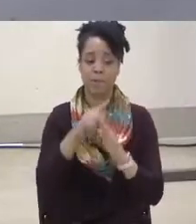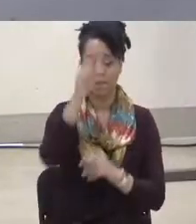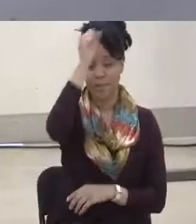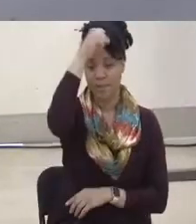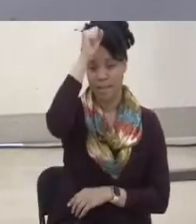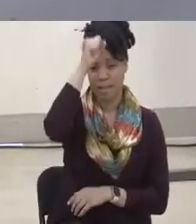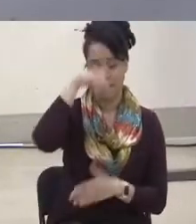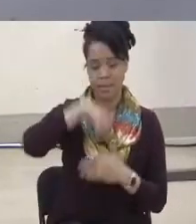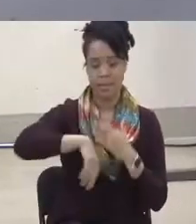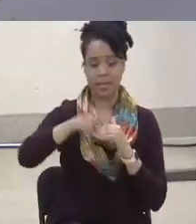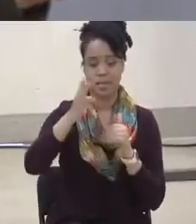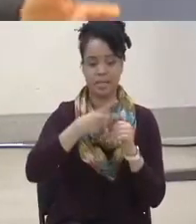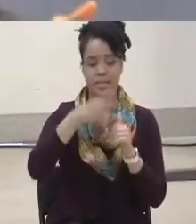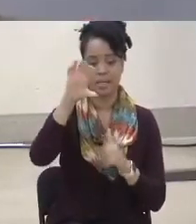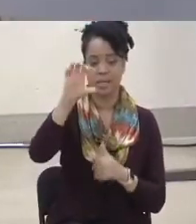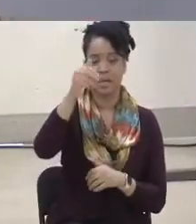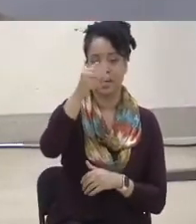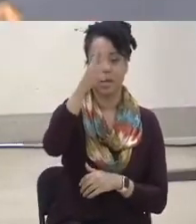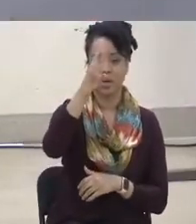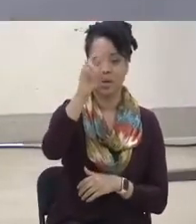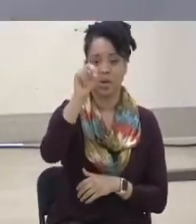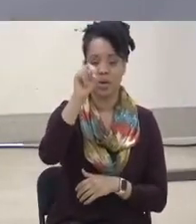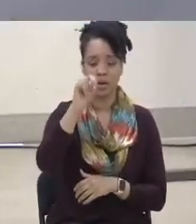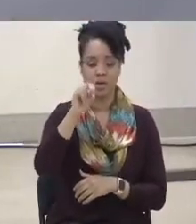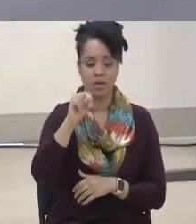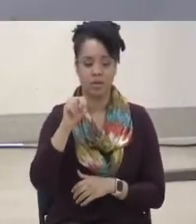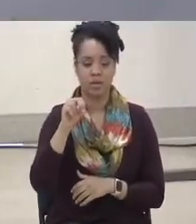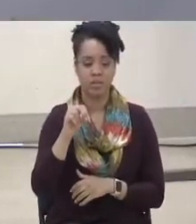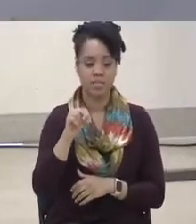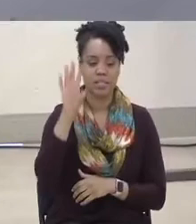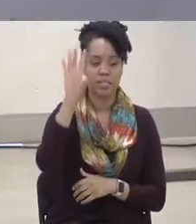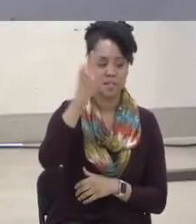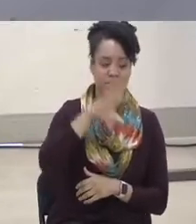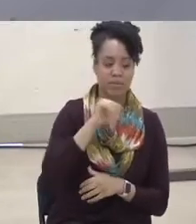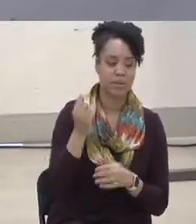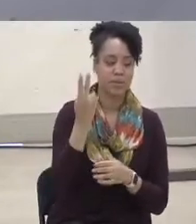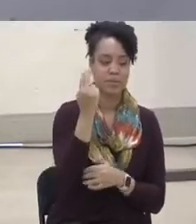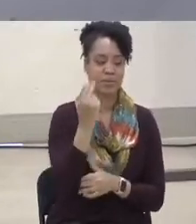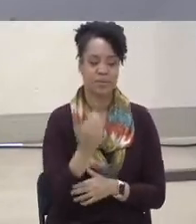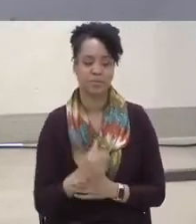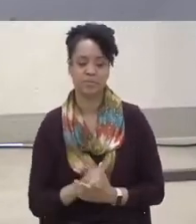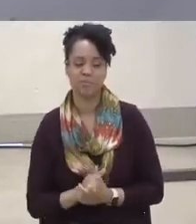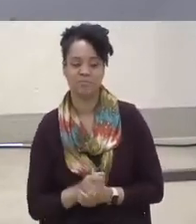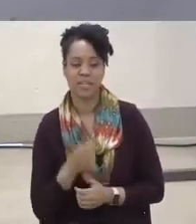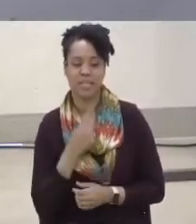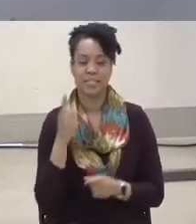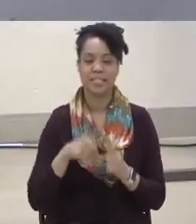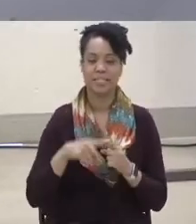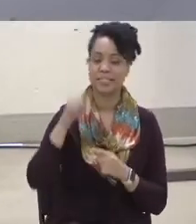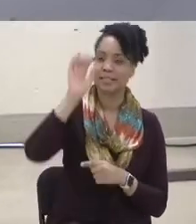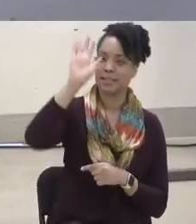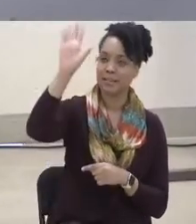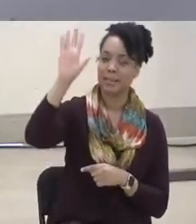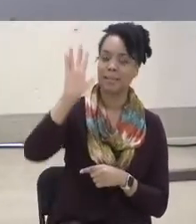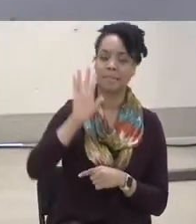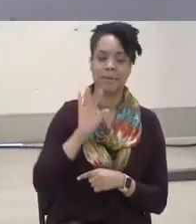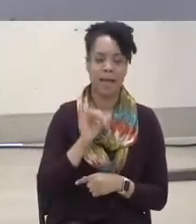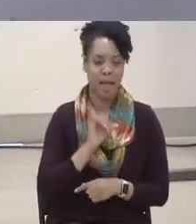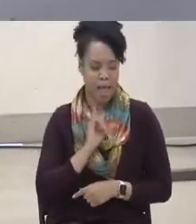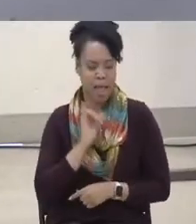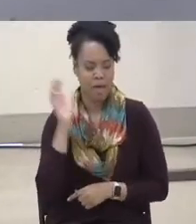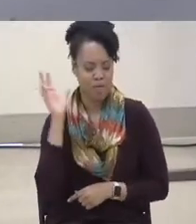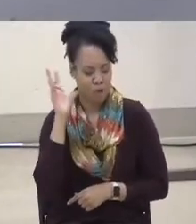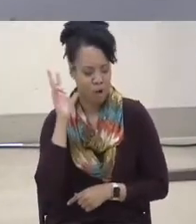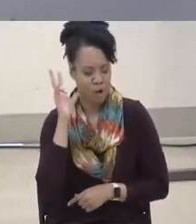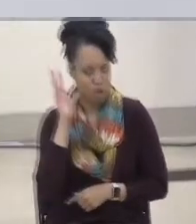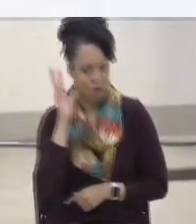2 Chronicles 7 and 12 in the night and said unto him, I have heard thy